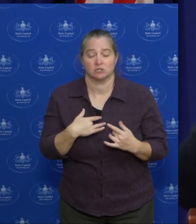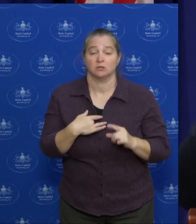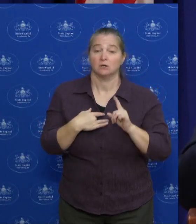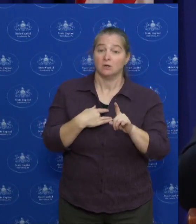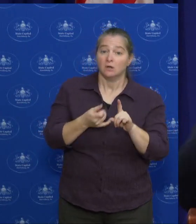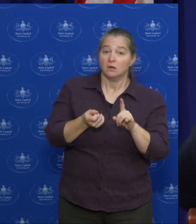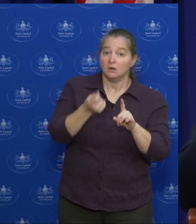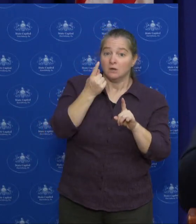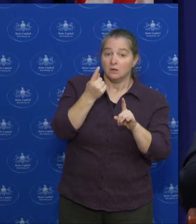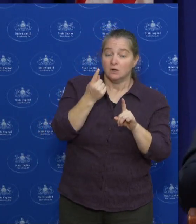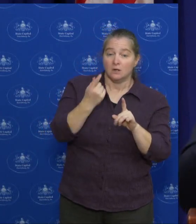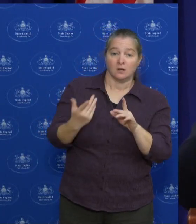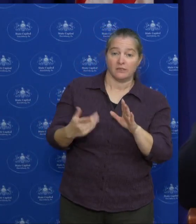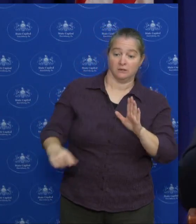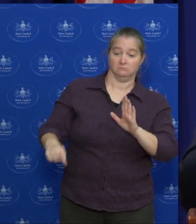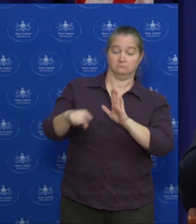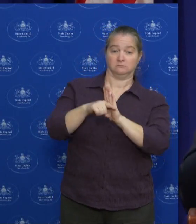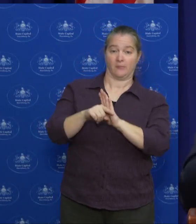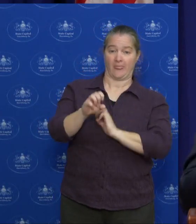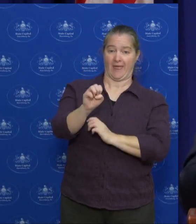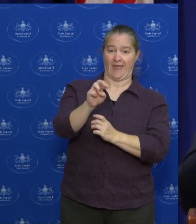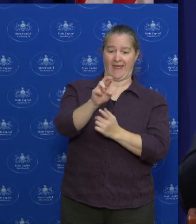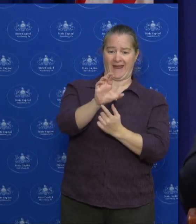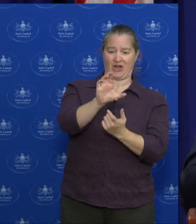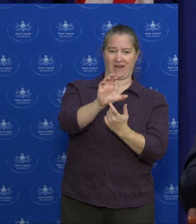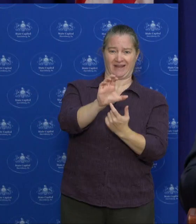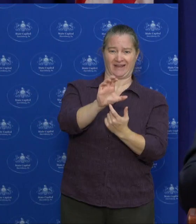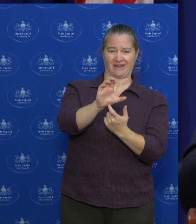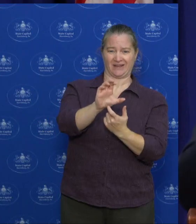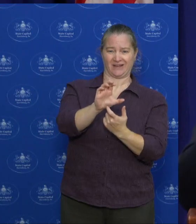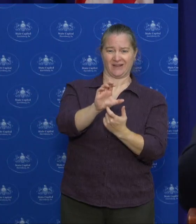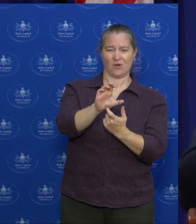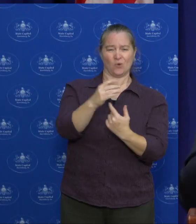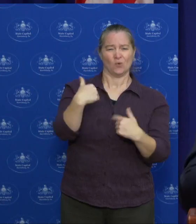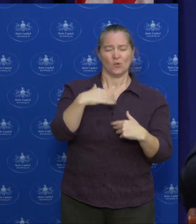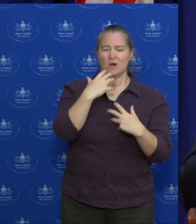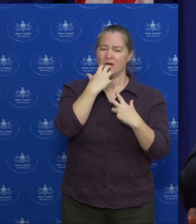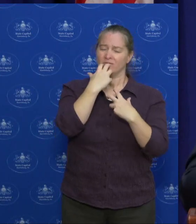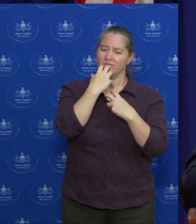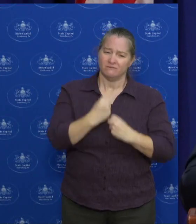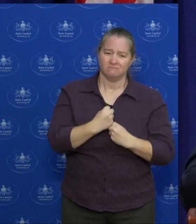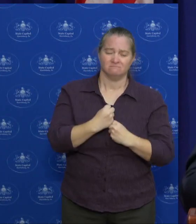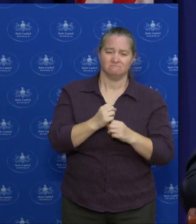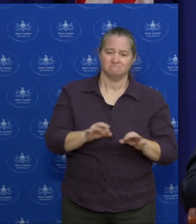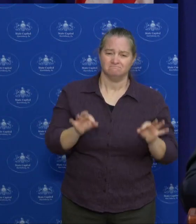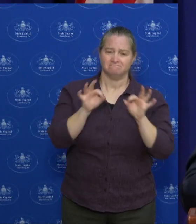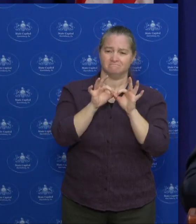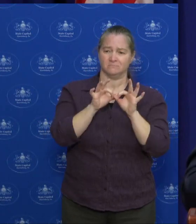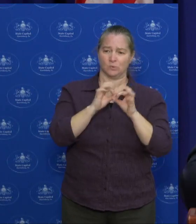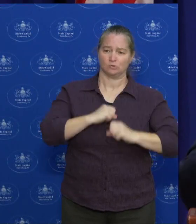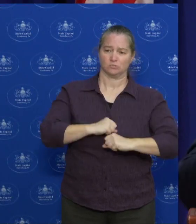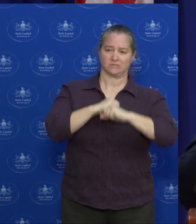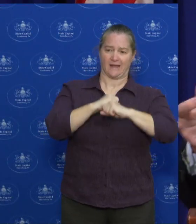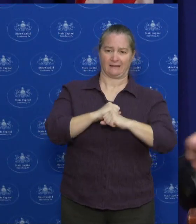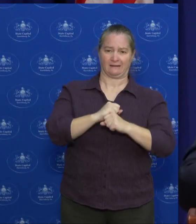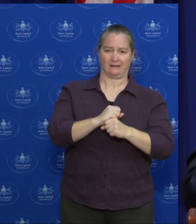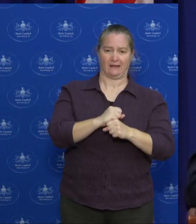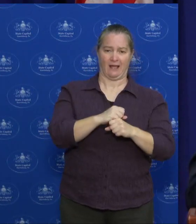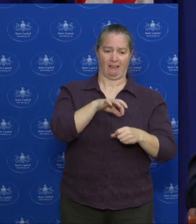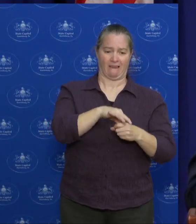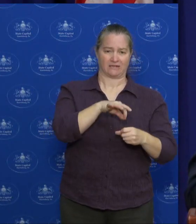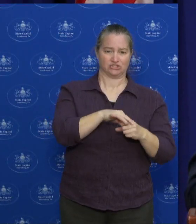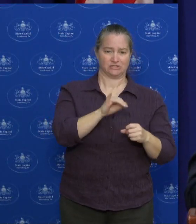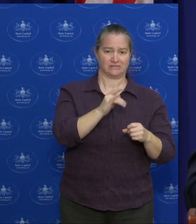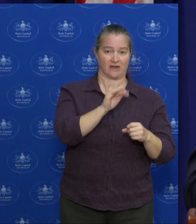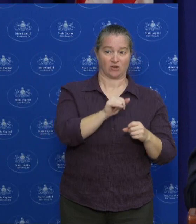of it is ERIC is such a valuable resource for safeguarding election integrity, and the states that have